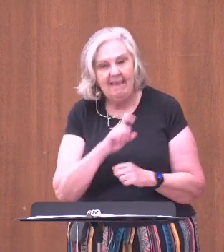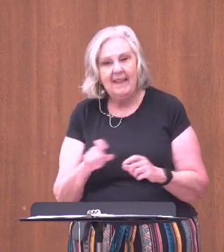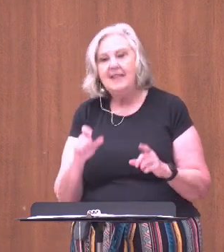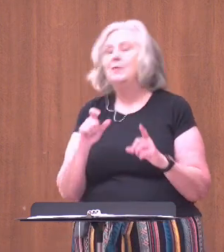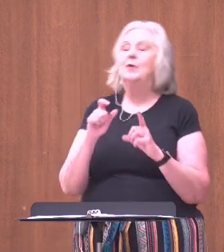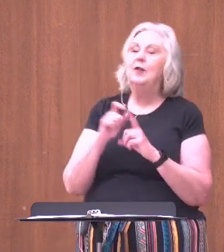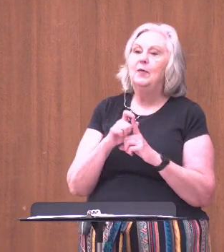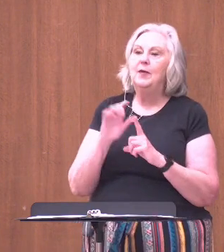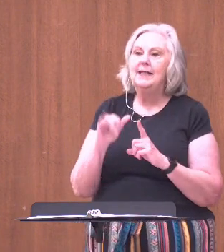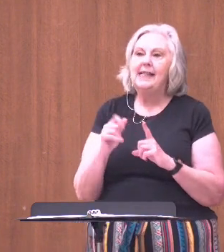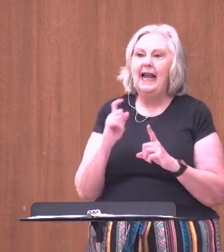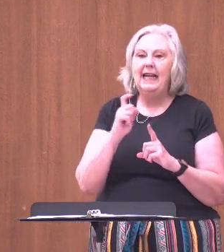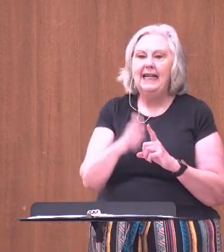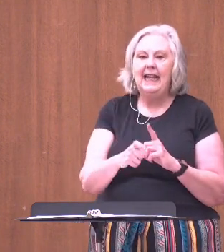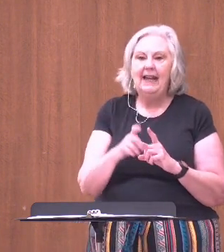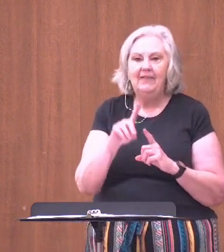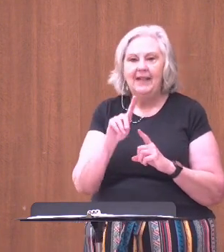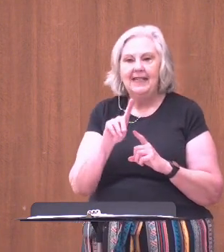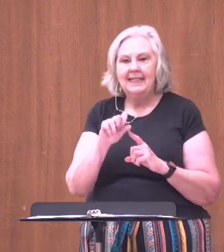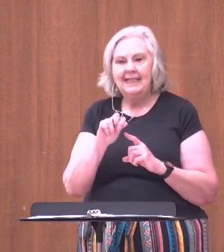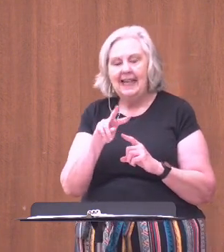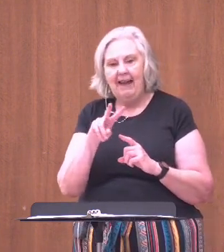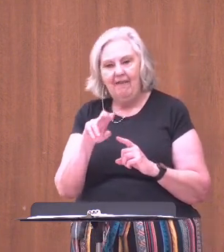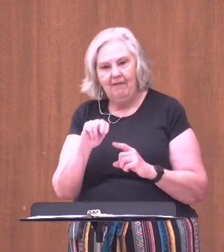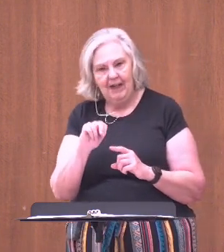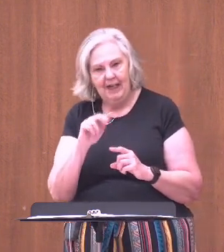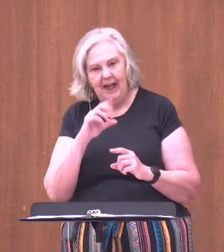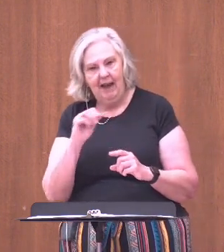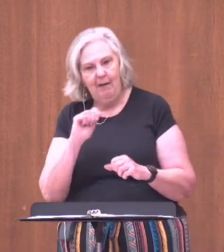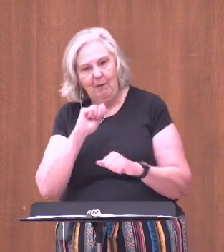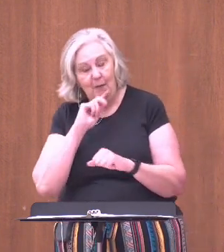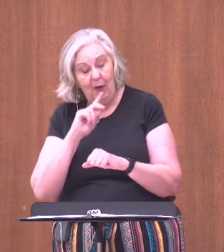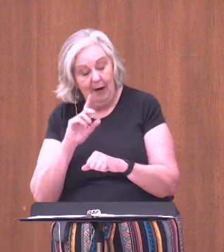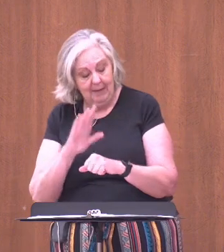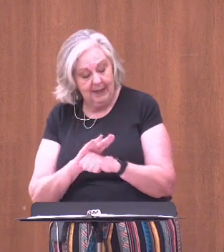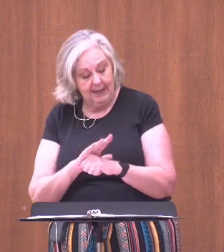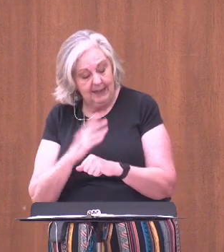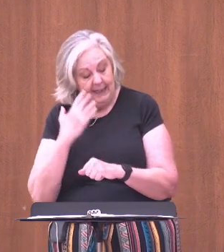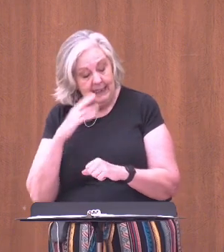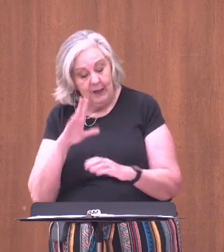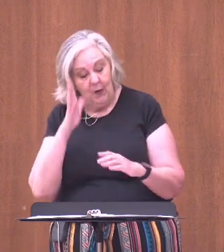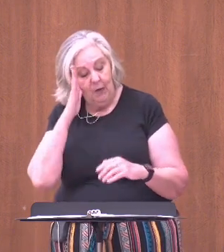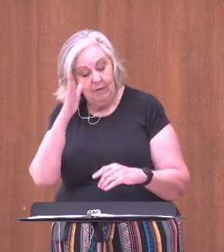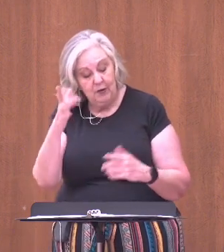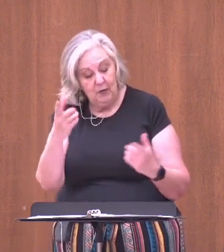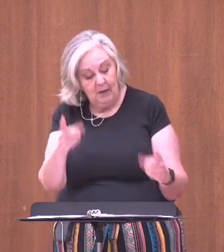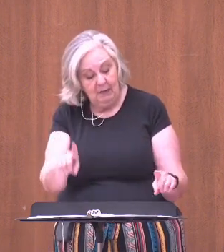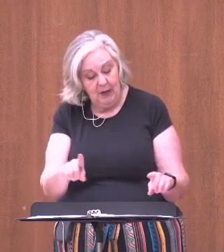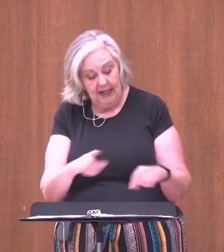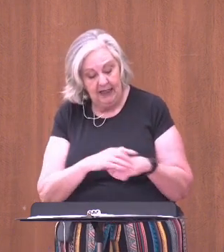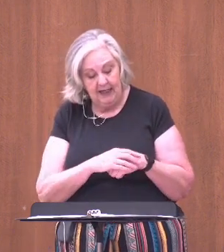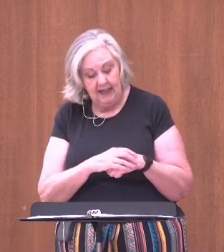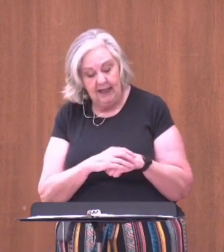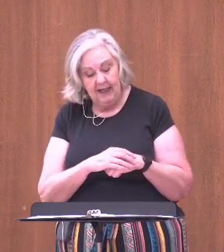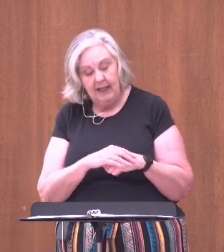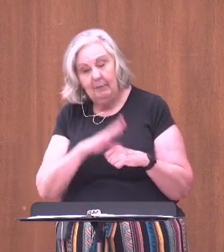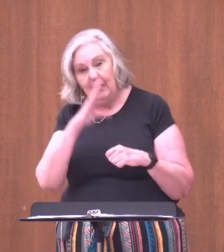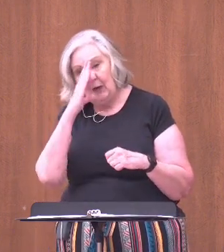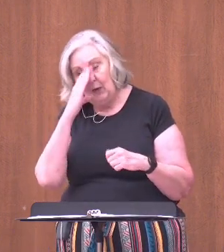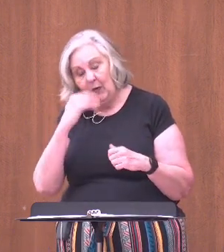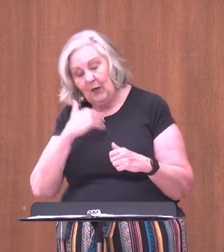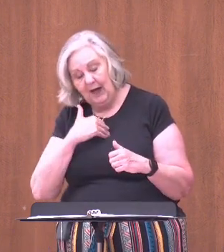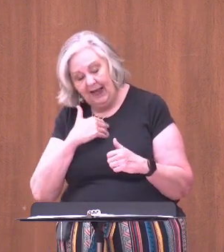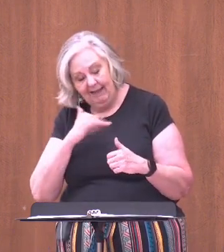words that gave Davin Tukwa a promise. He did not know what the future would bring, but he knew who held